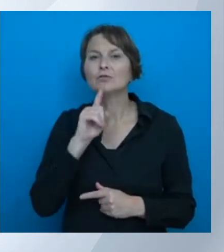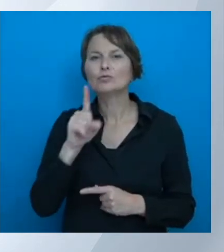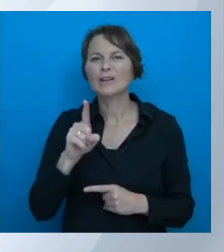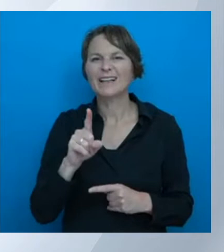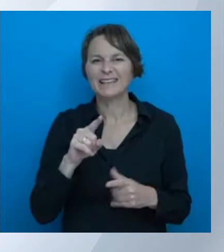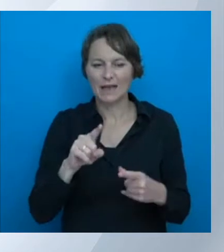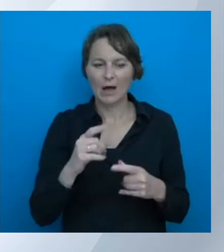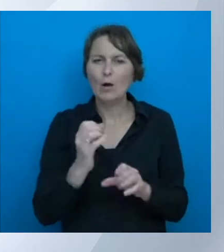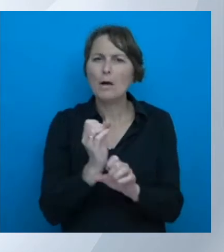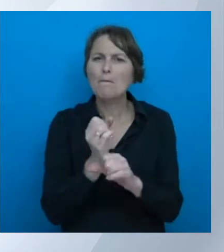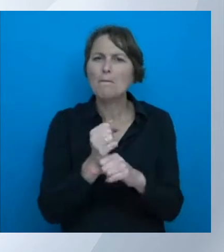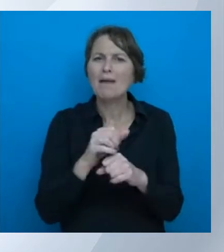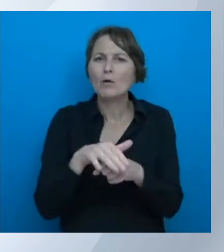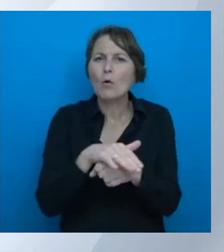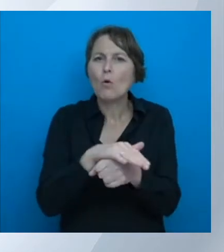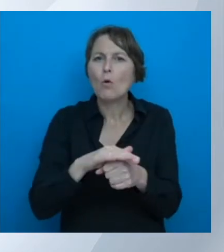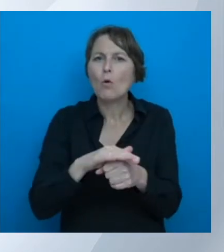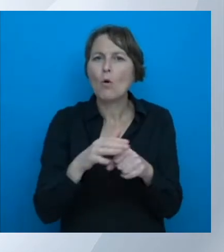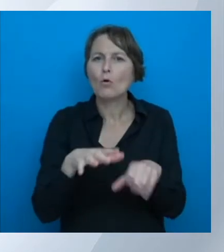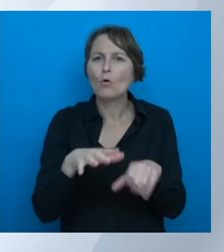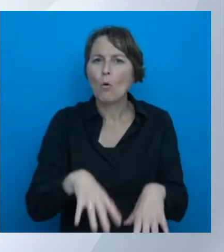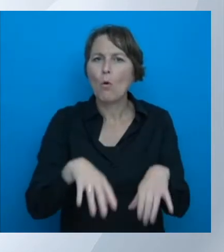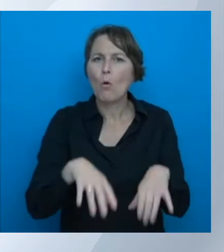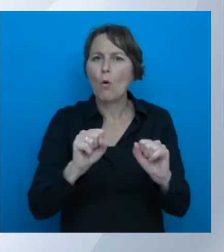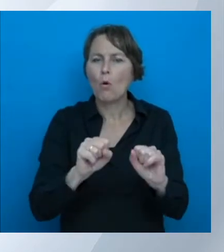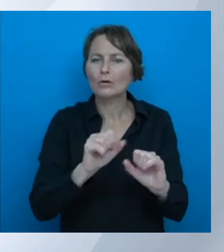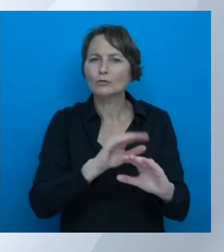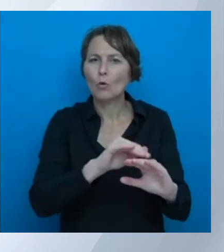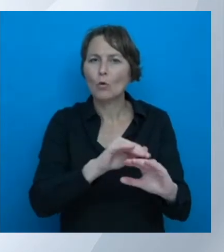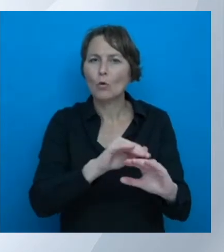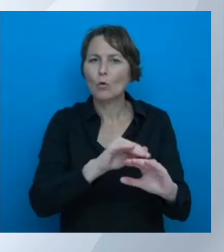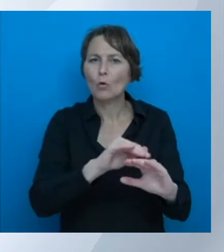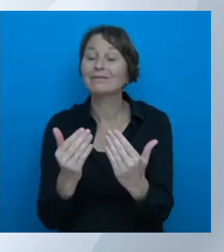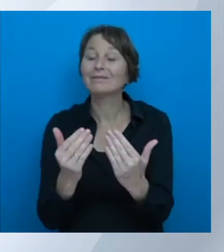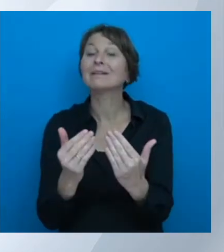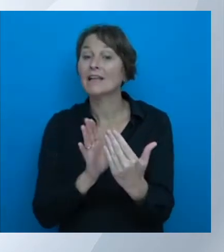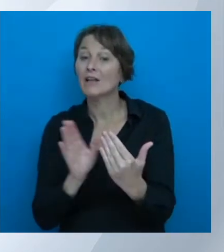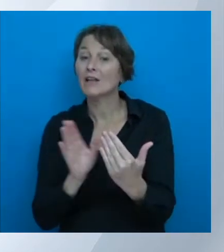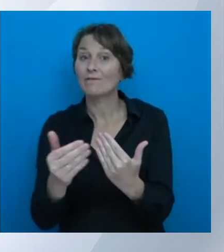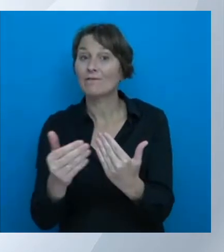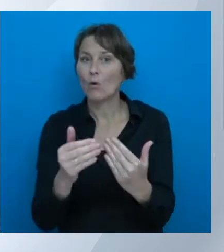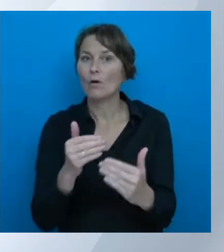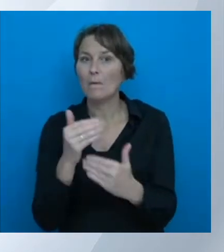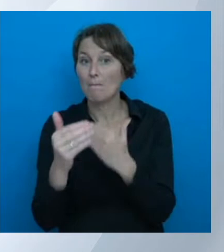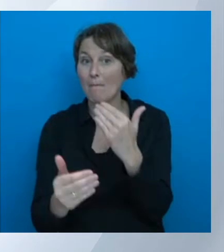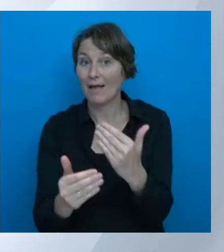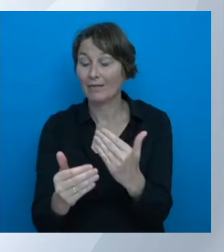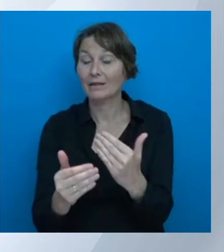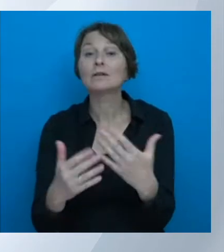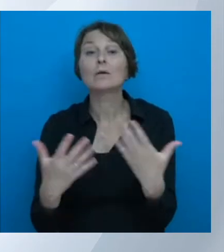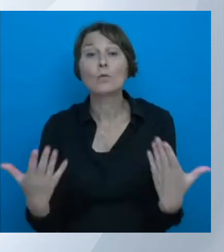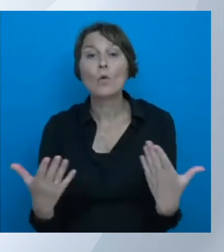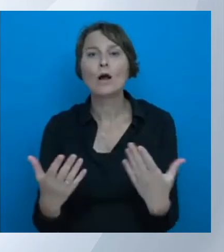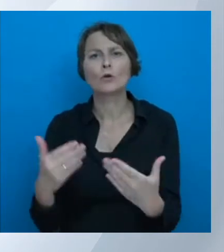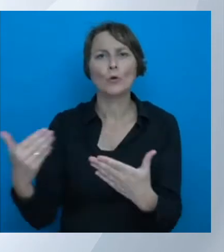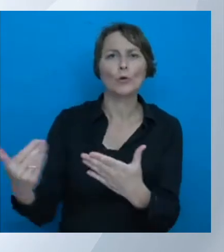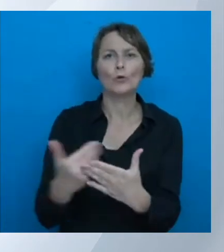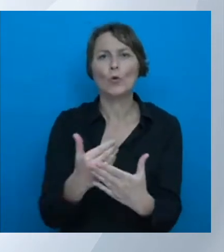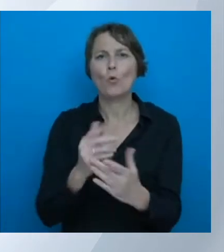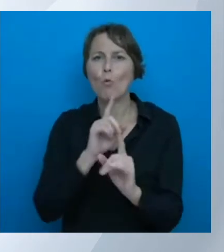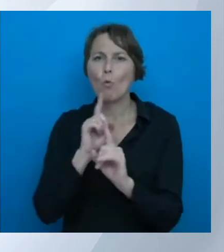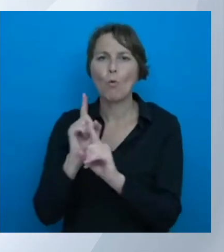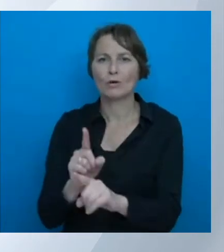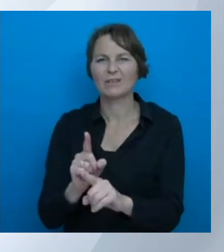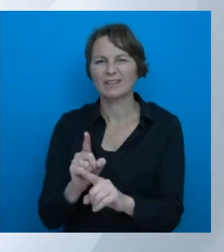its Dapr sidecar and invoking a method on Node app called new order. Let me run this